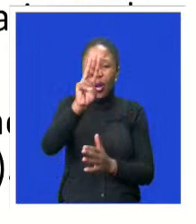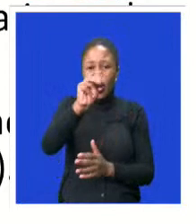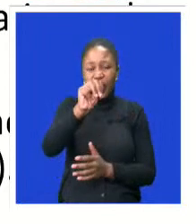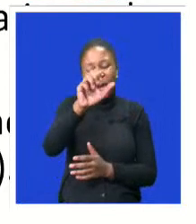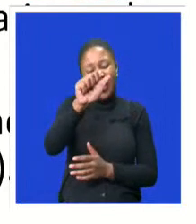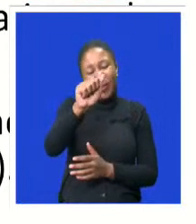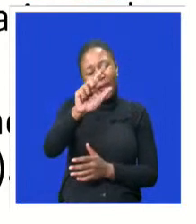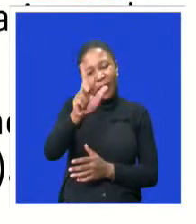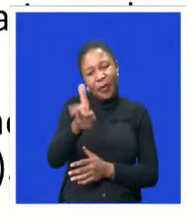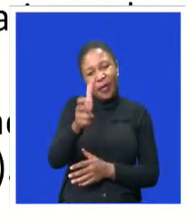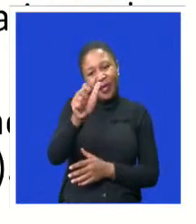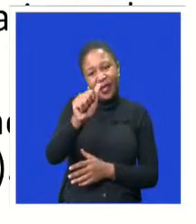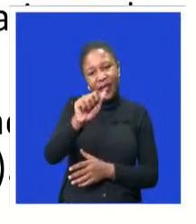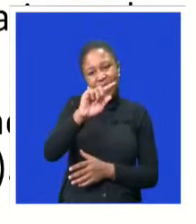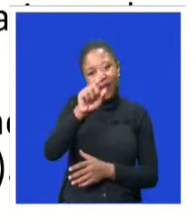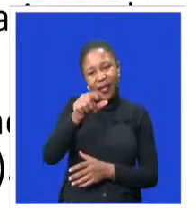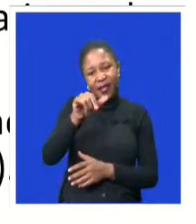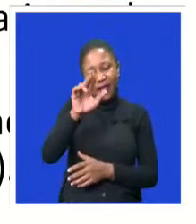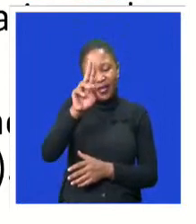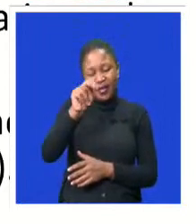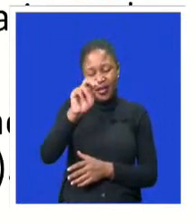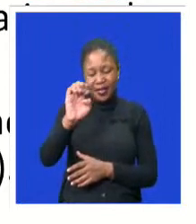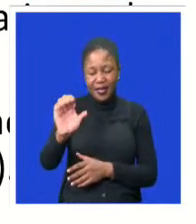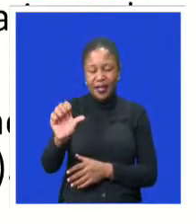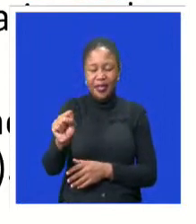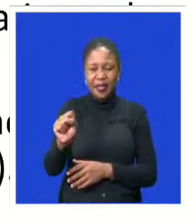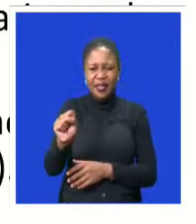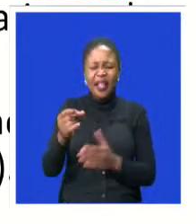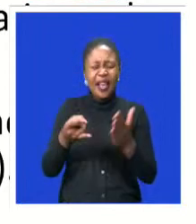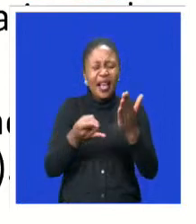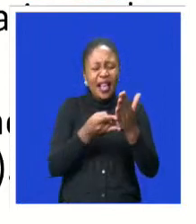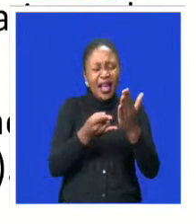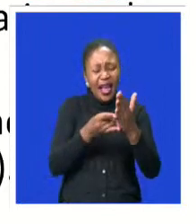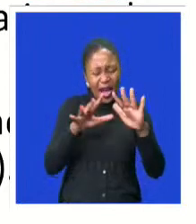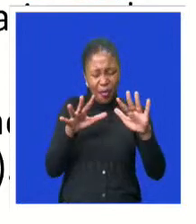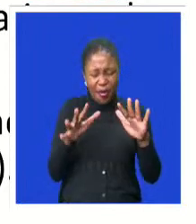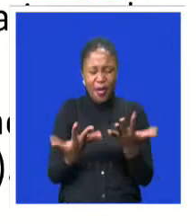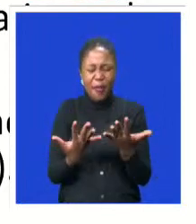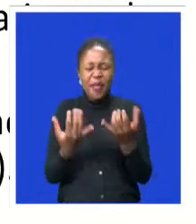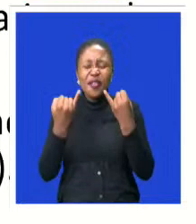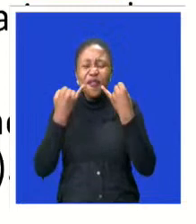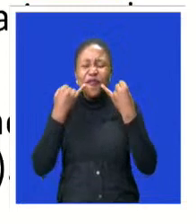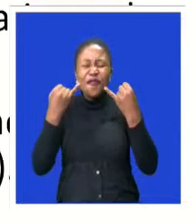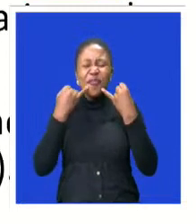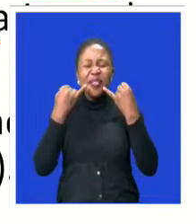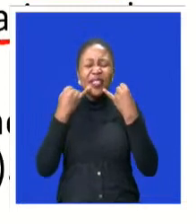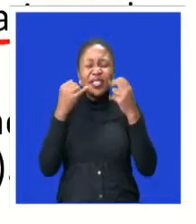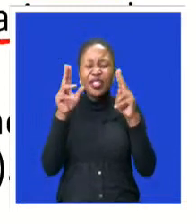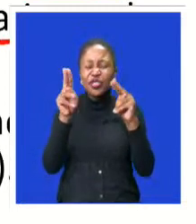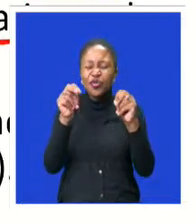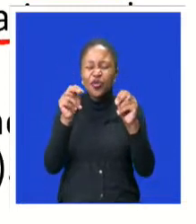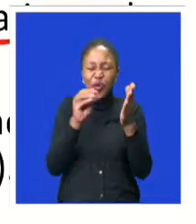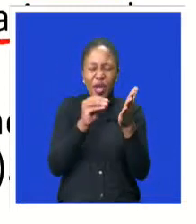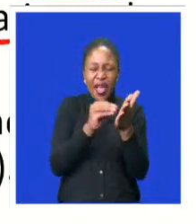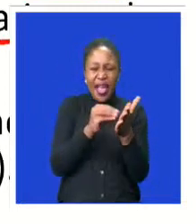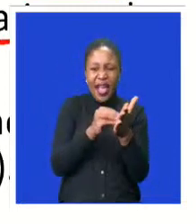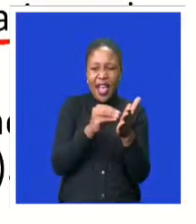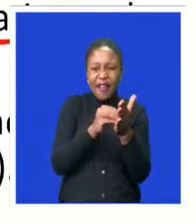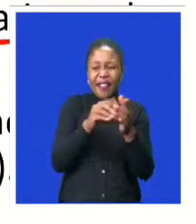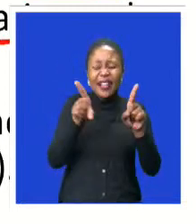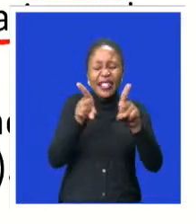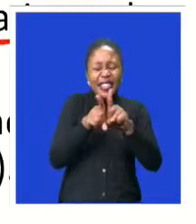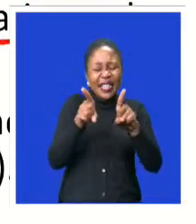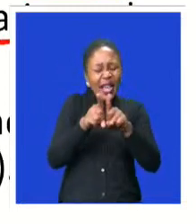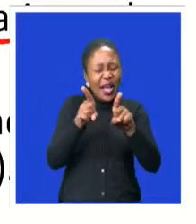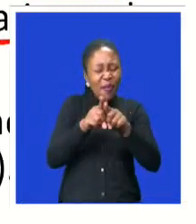up on new trends and are ideal for argumentative and